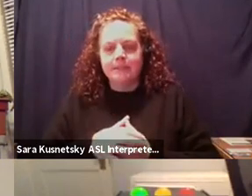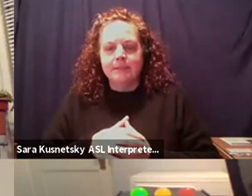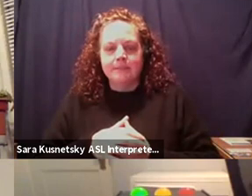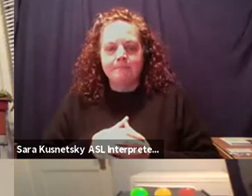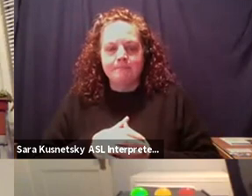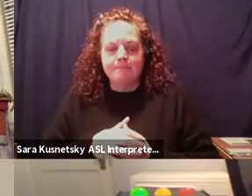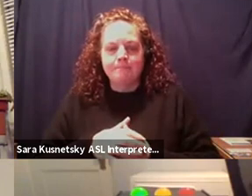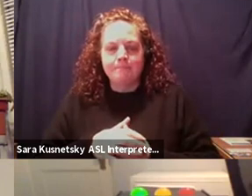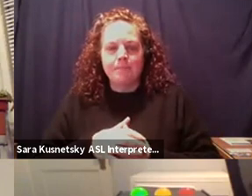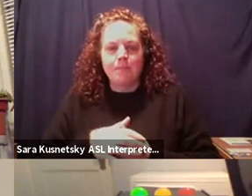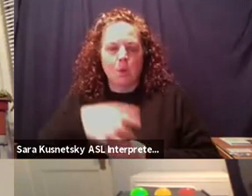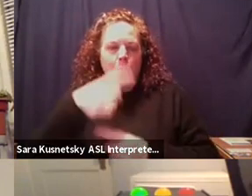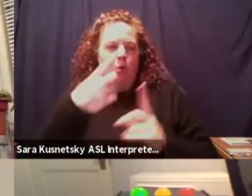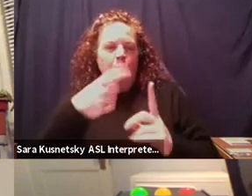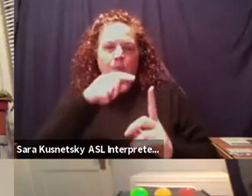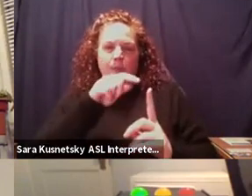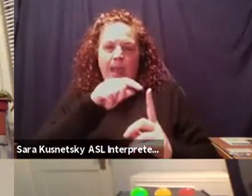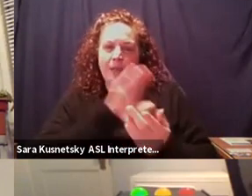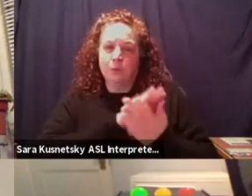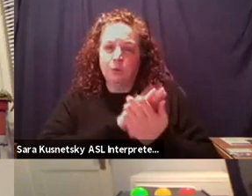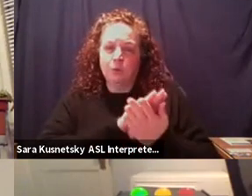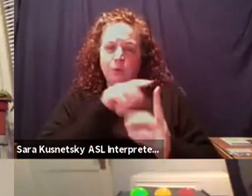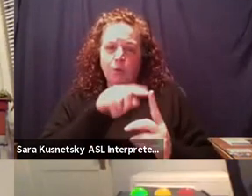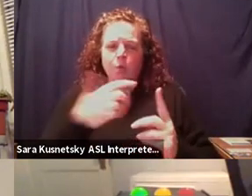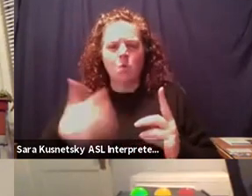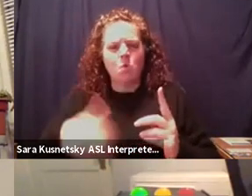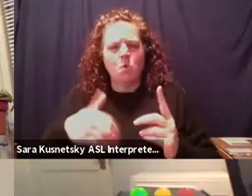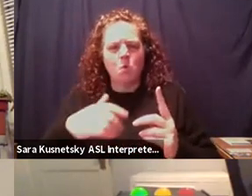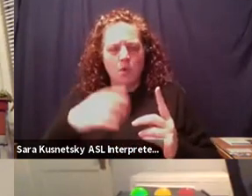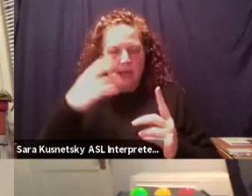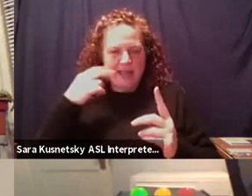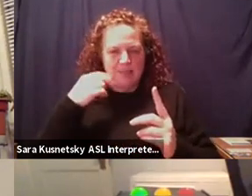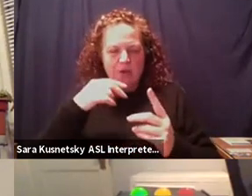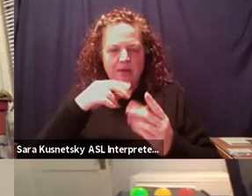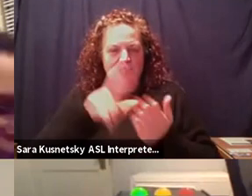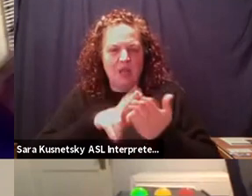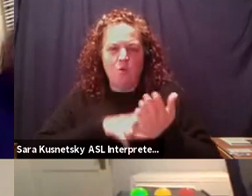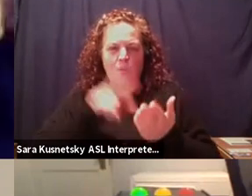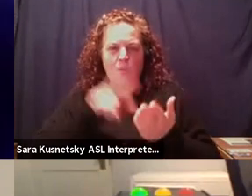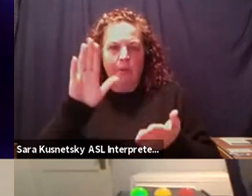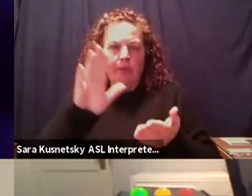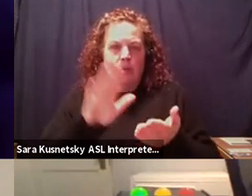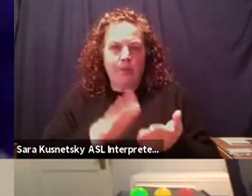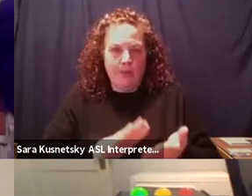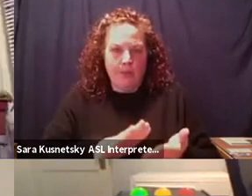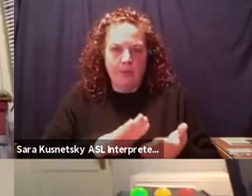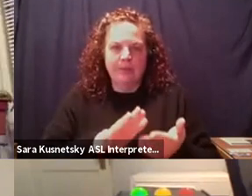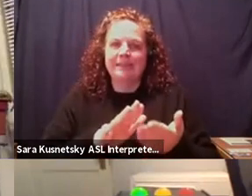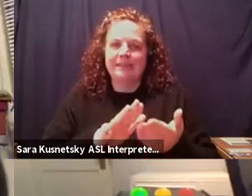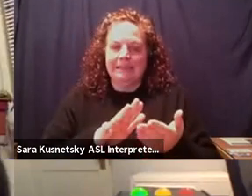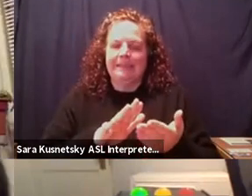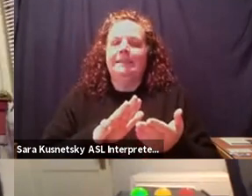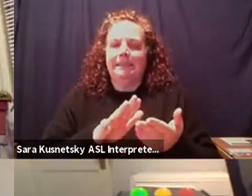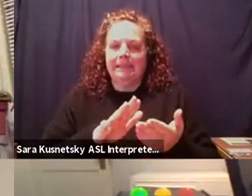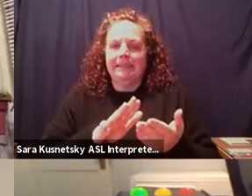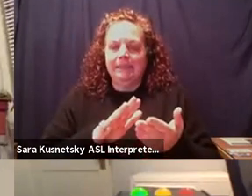They're one of the schools that is experiencing a significant enrollment decline. What we wanted to do is both